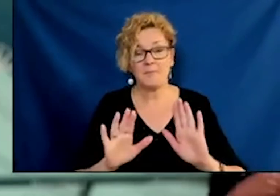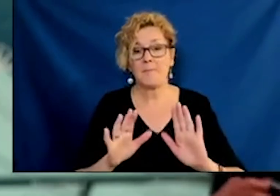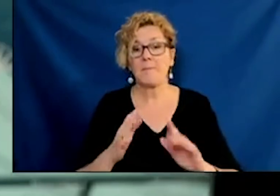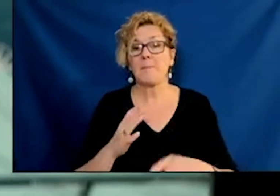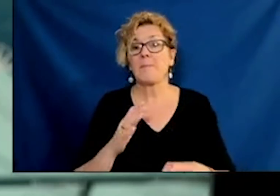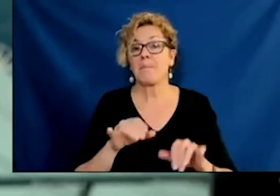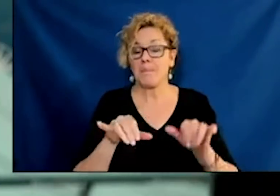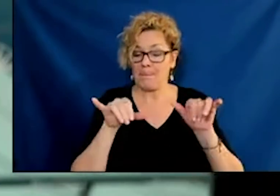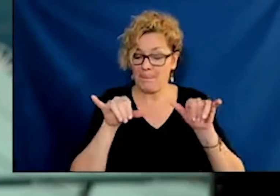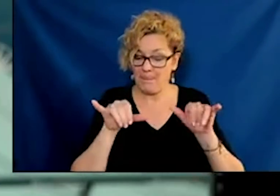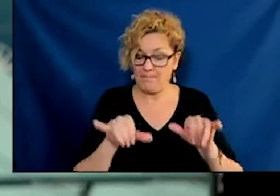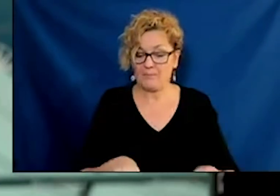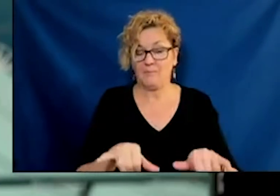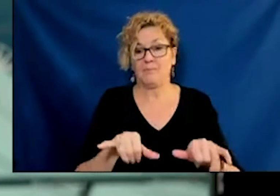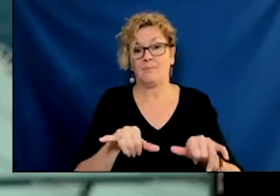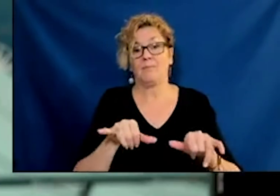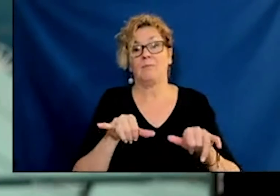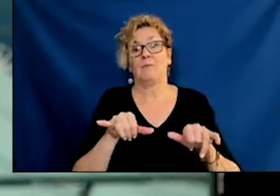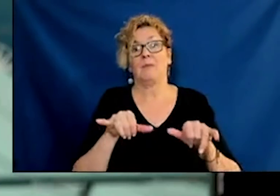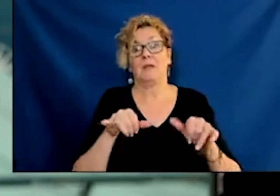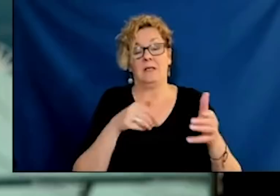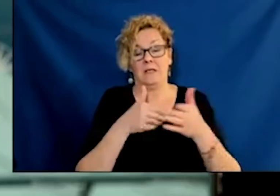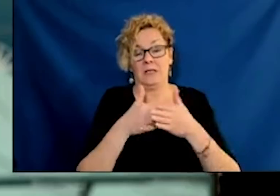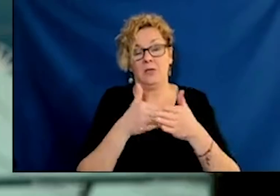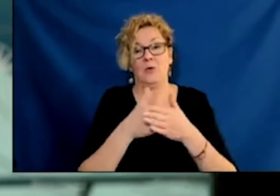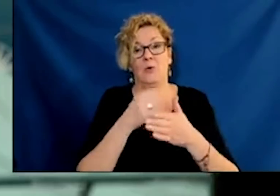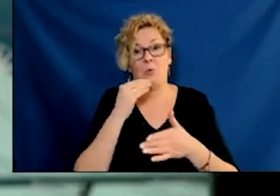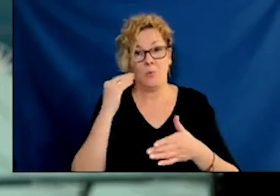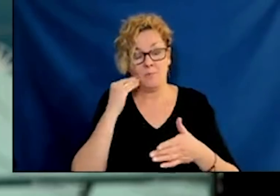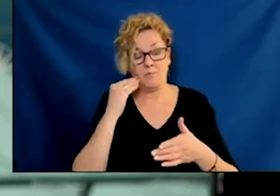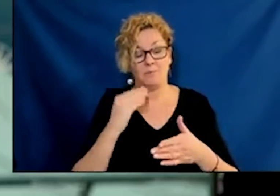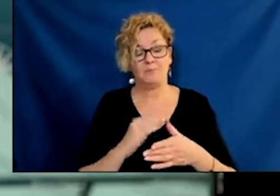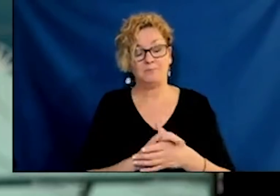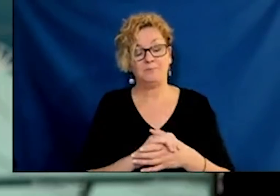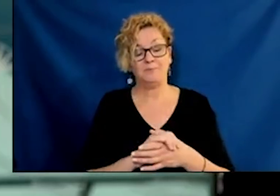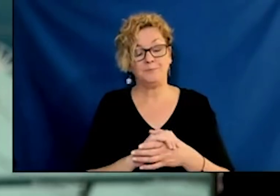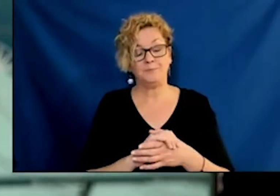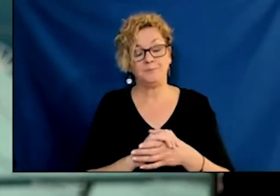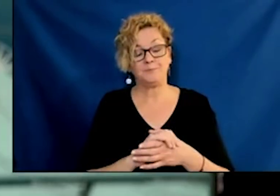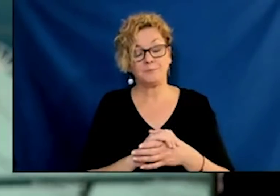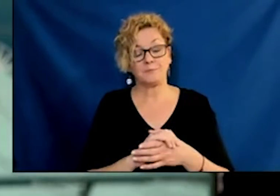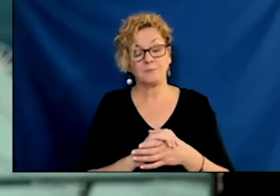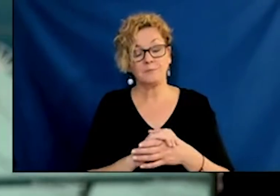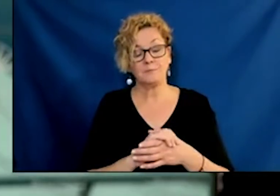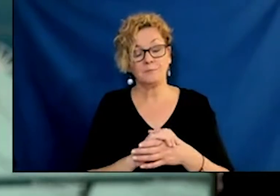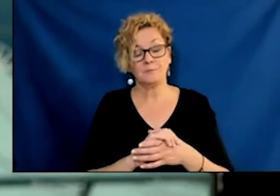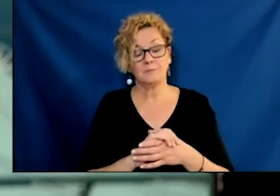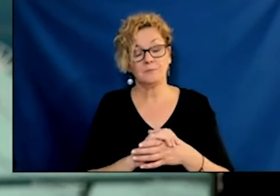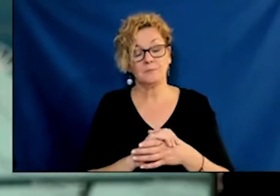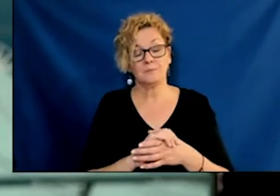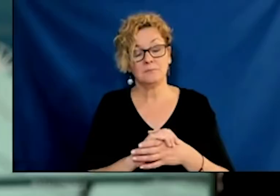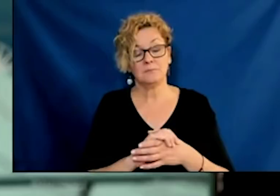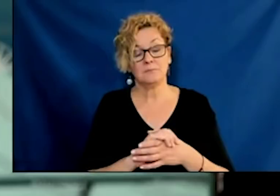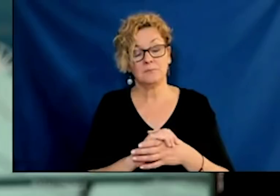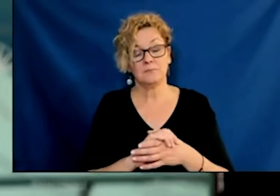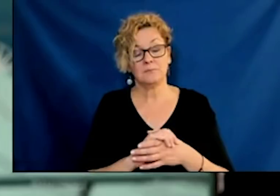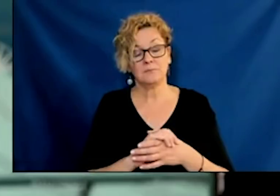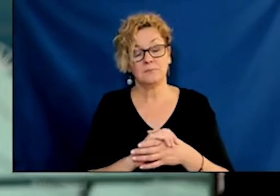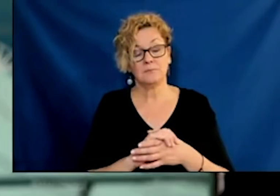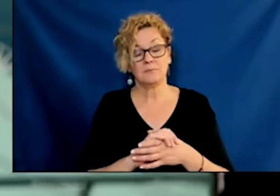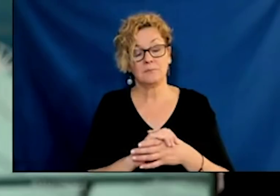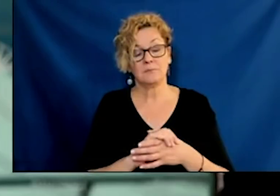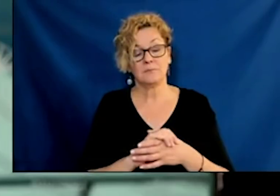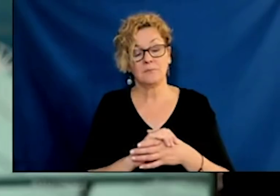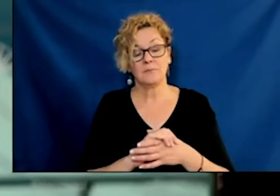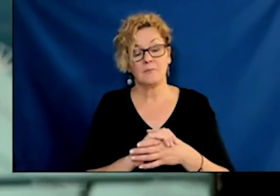need to think about that within BC, going to our ski hills and going to our campsites and other places. But